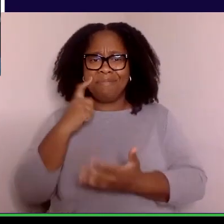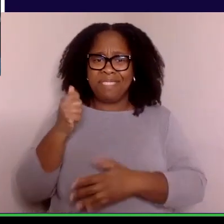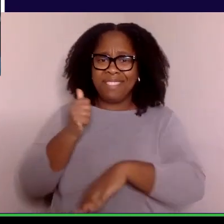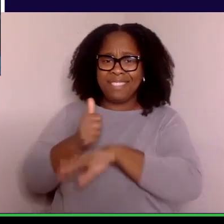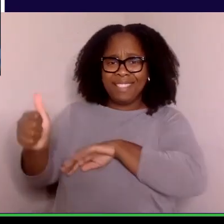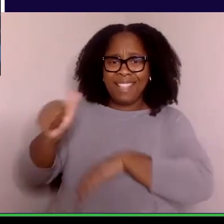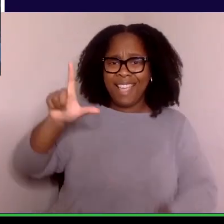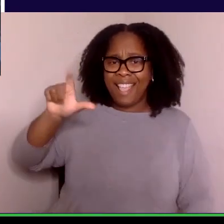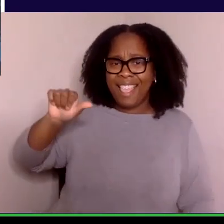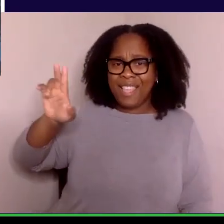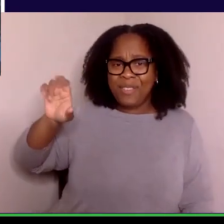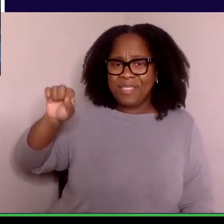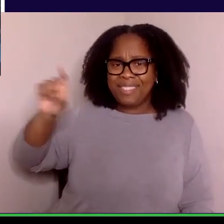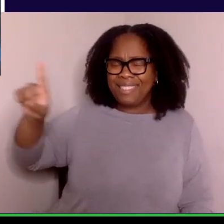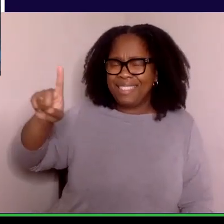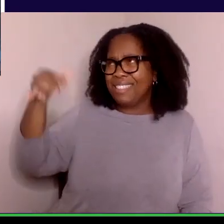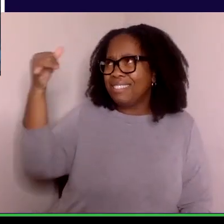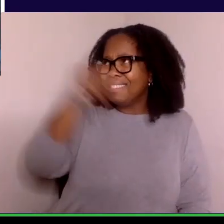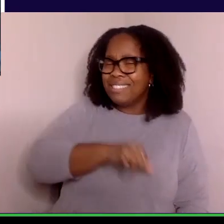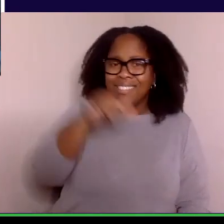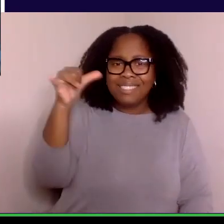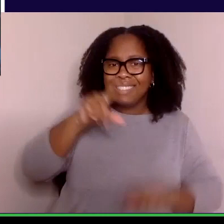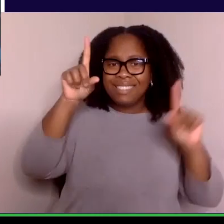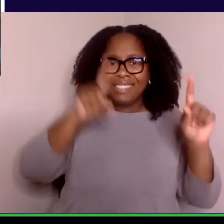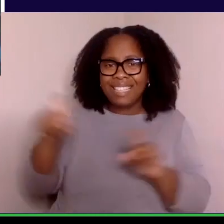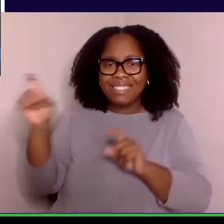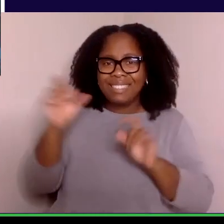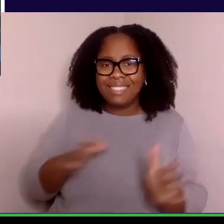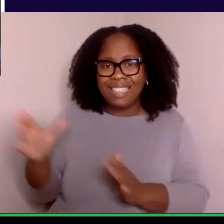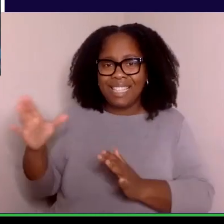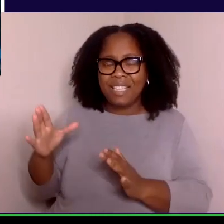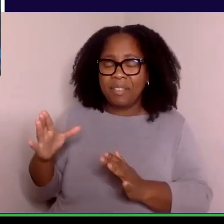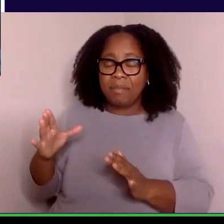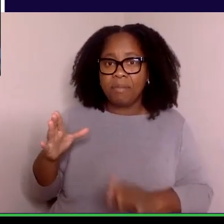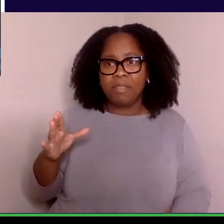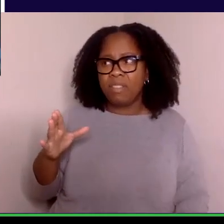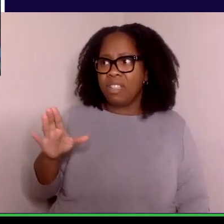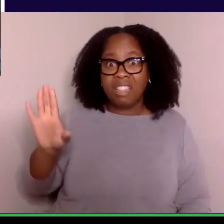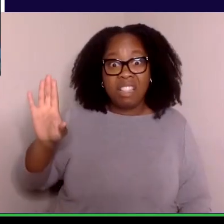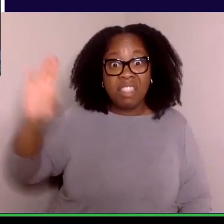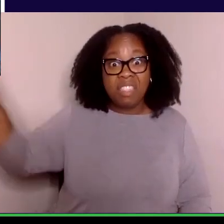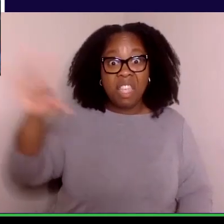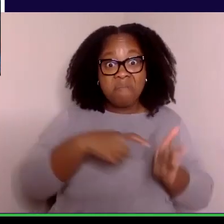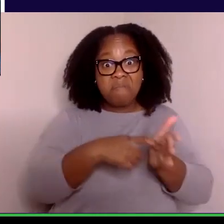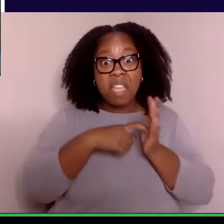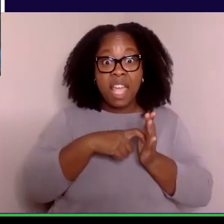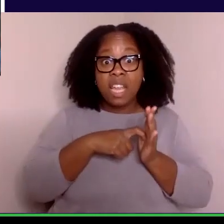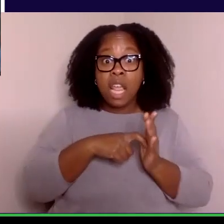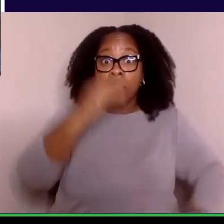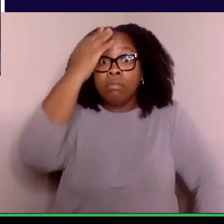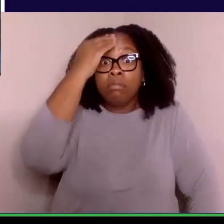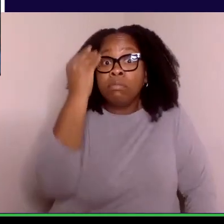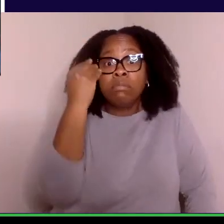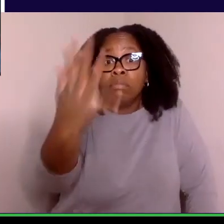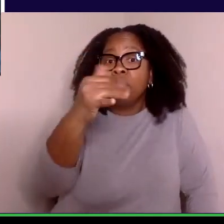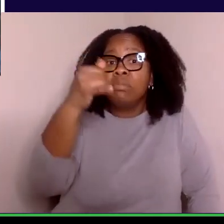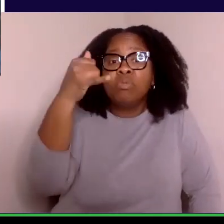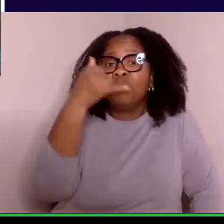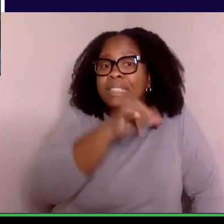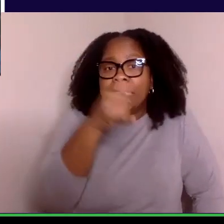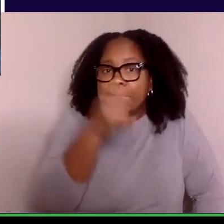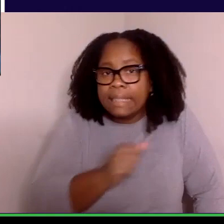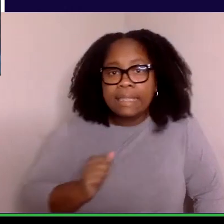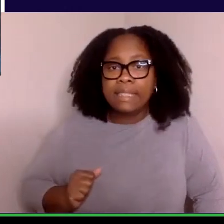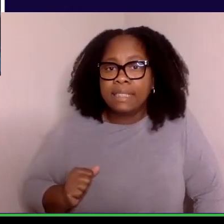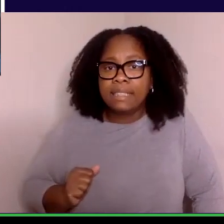scheme. The district assessment mandates are straight up ridiculous, and they are